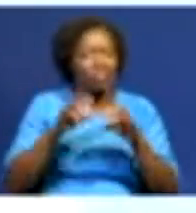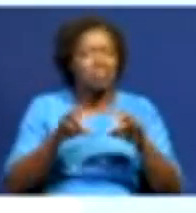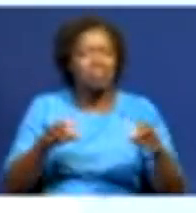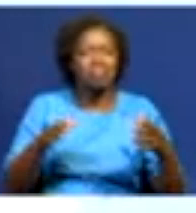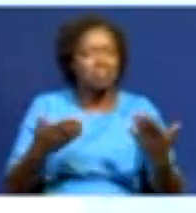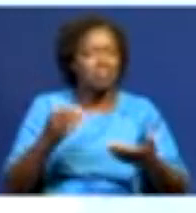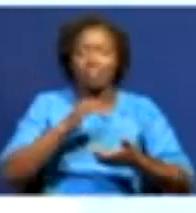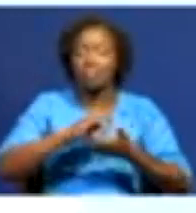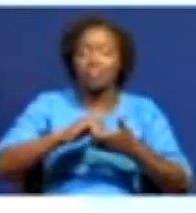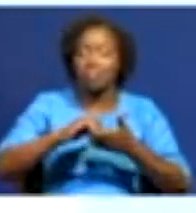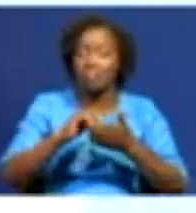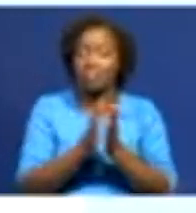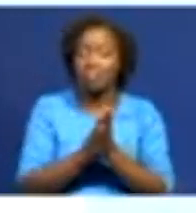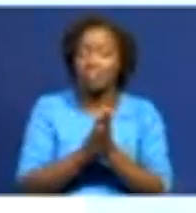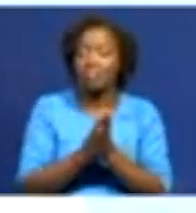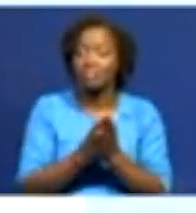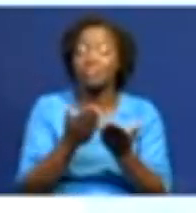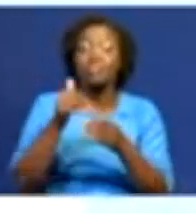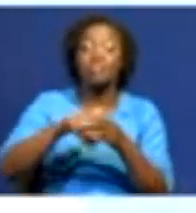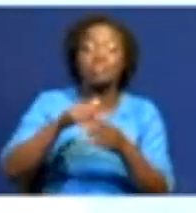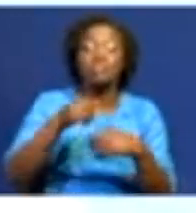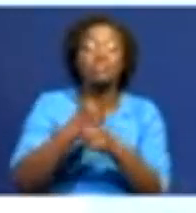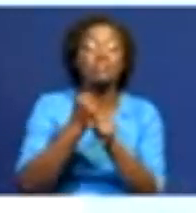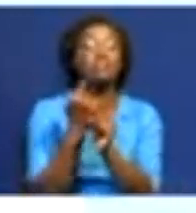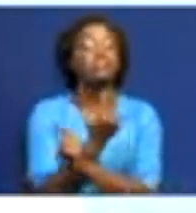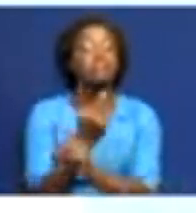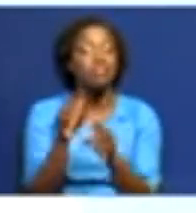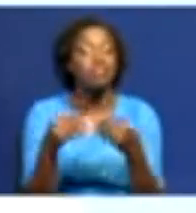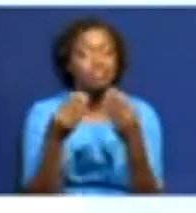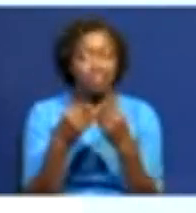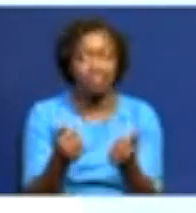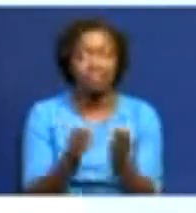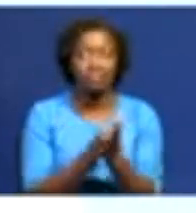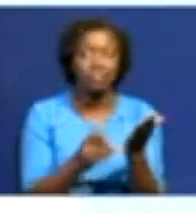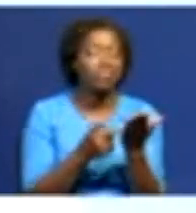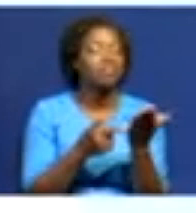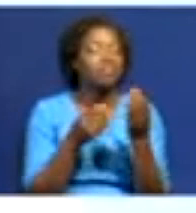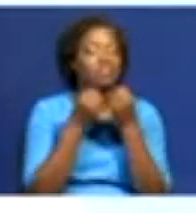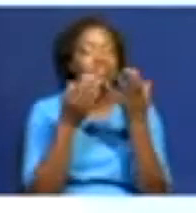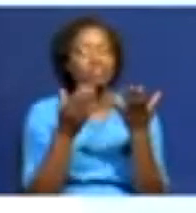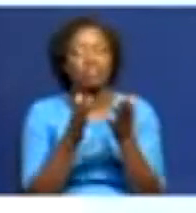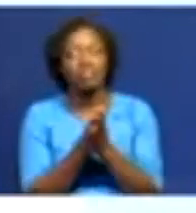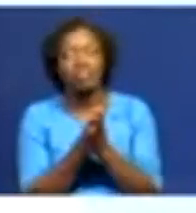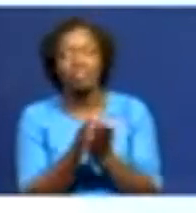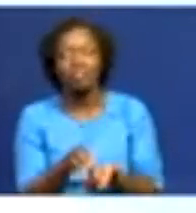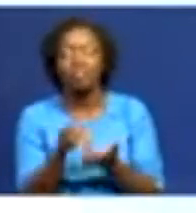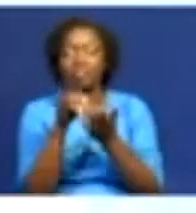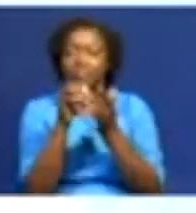their engagement with researchers is making a difference in providing solutions. Technical information, and they're a technical